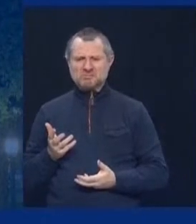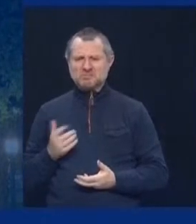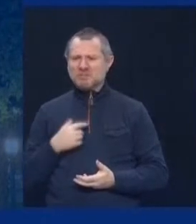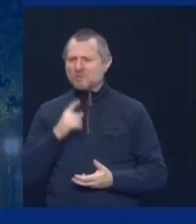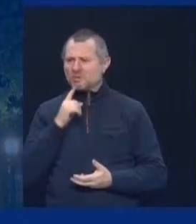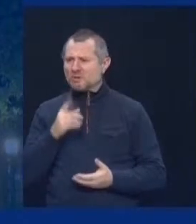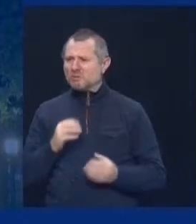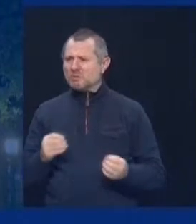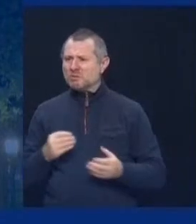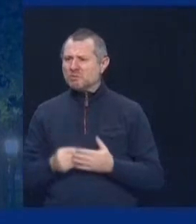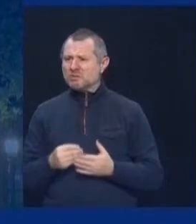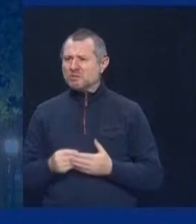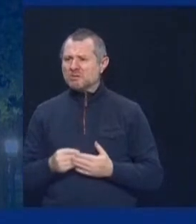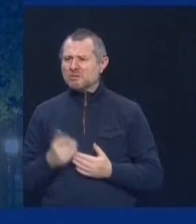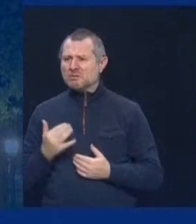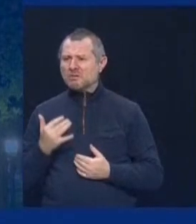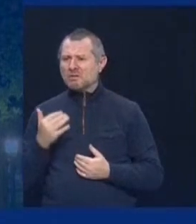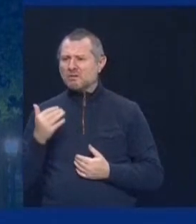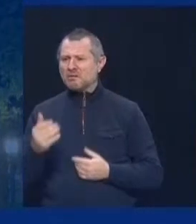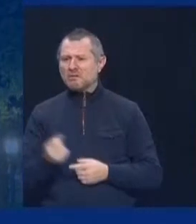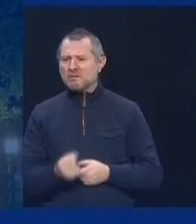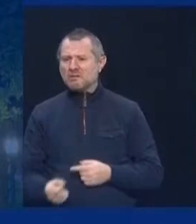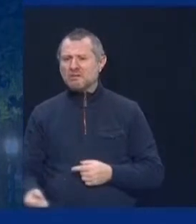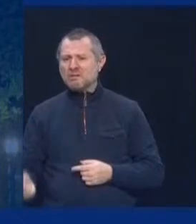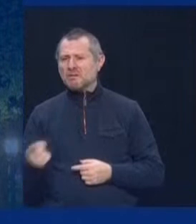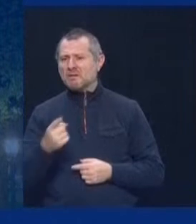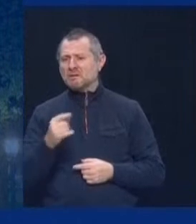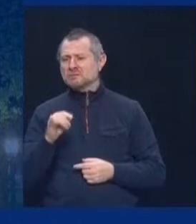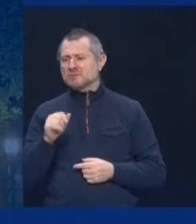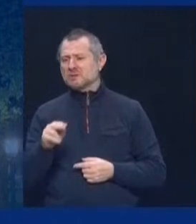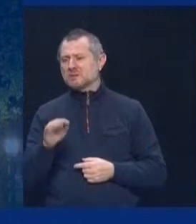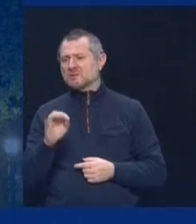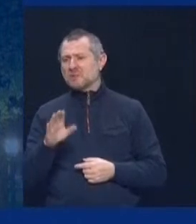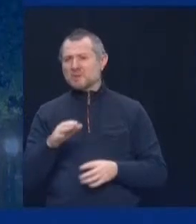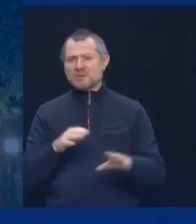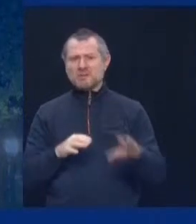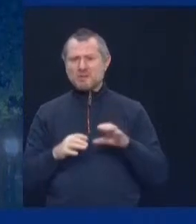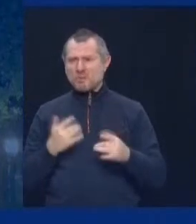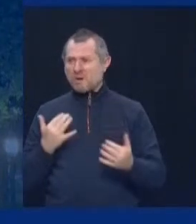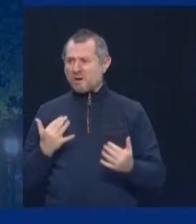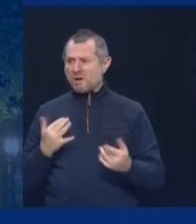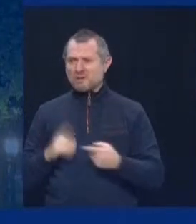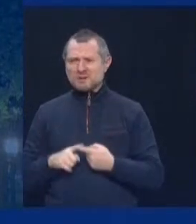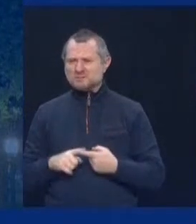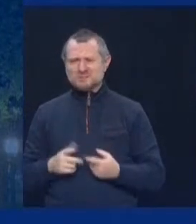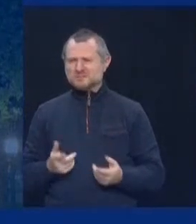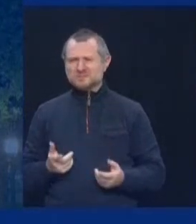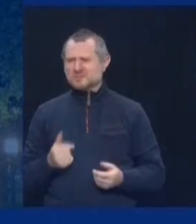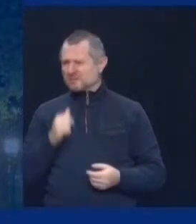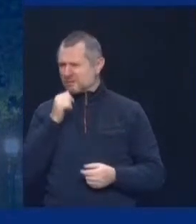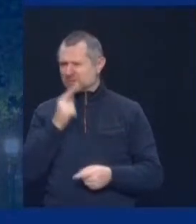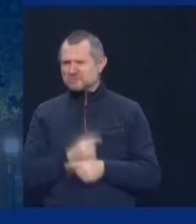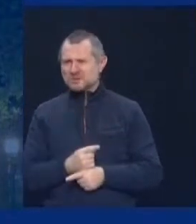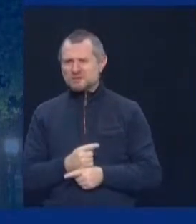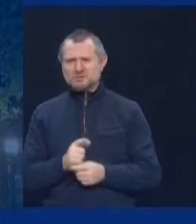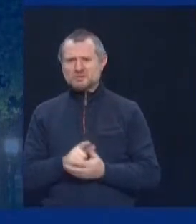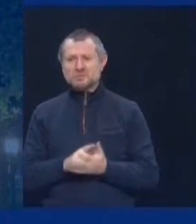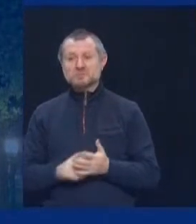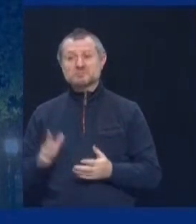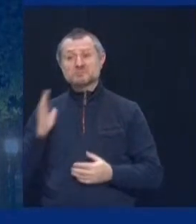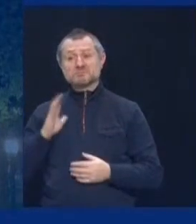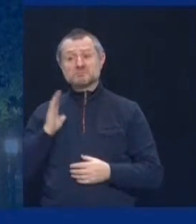is not correct. We've done tax increases in 2009 and had them